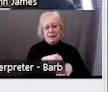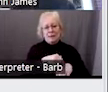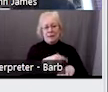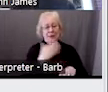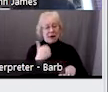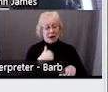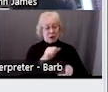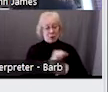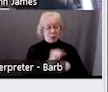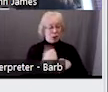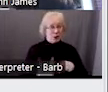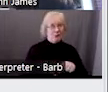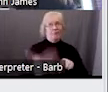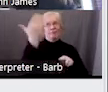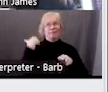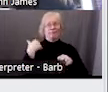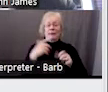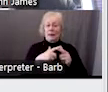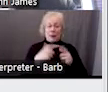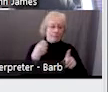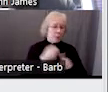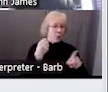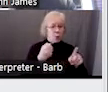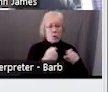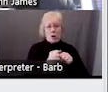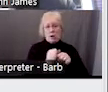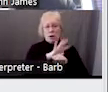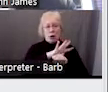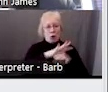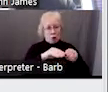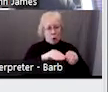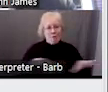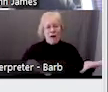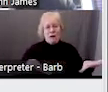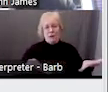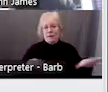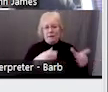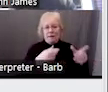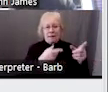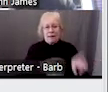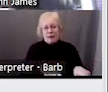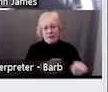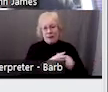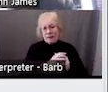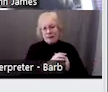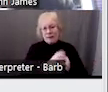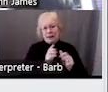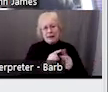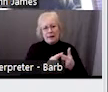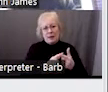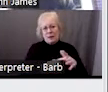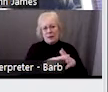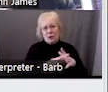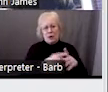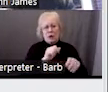didn't wanna, you know, and we started working remote and not letting interns go in.